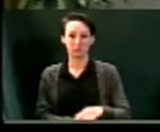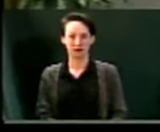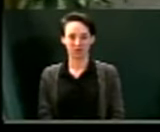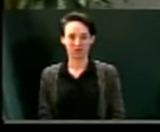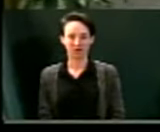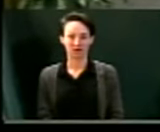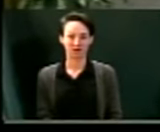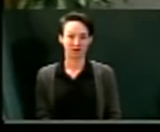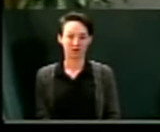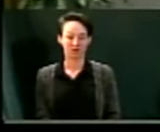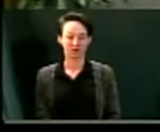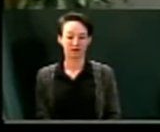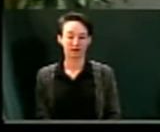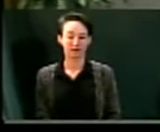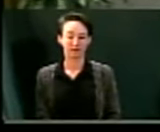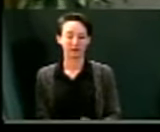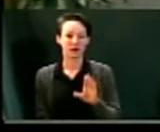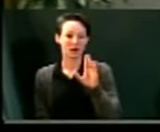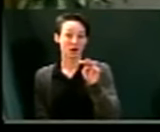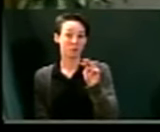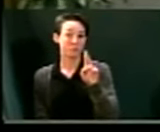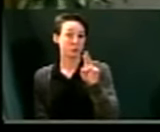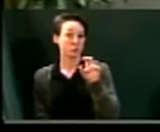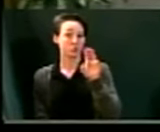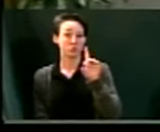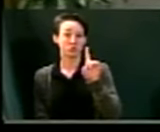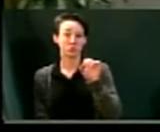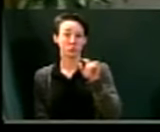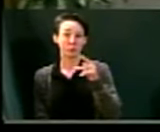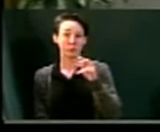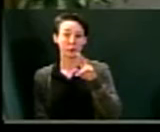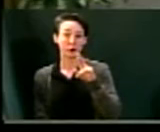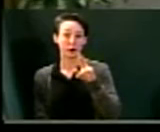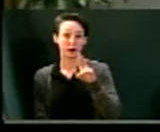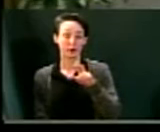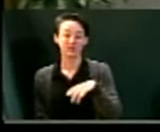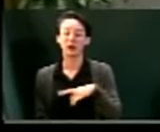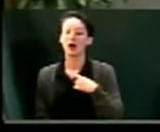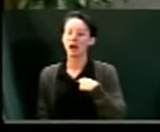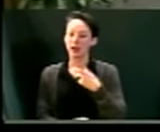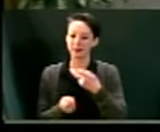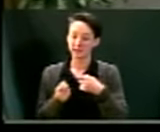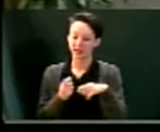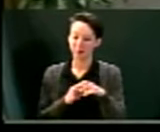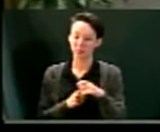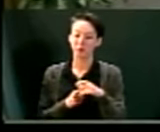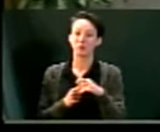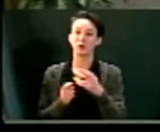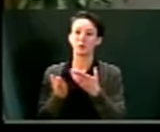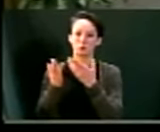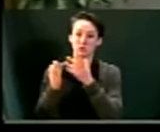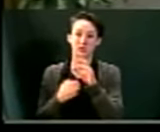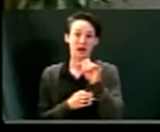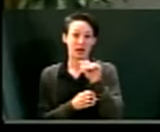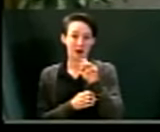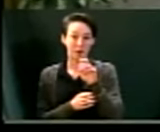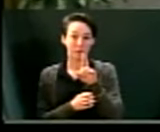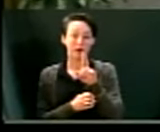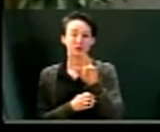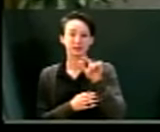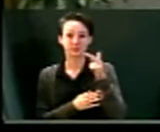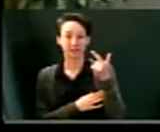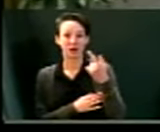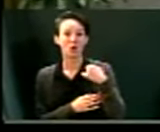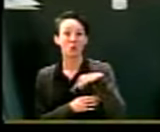Mr. Dupler. I made a substitute motion. Amber seconded it. So we are voting on